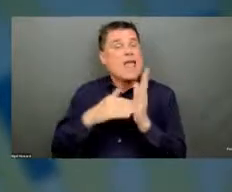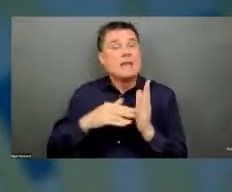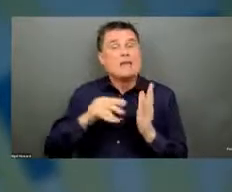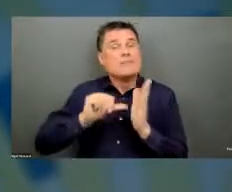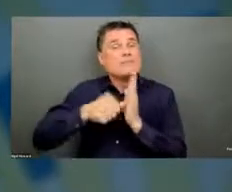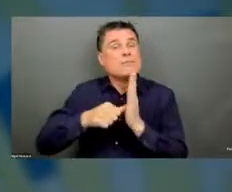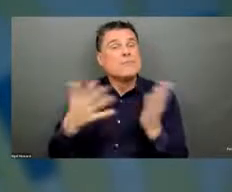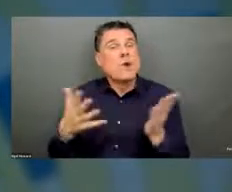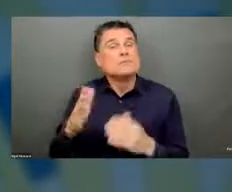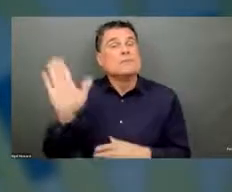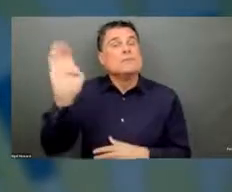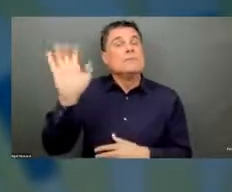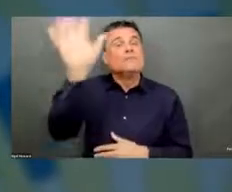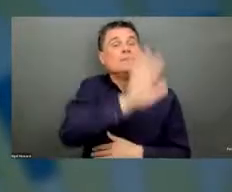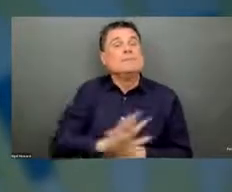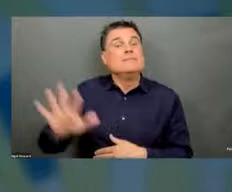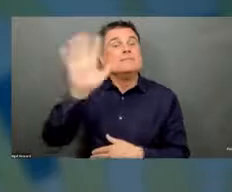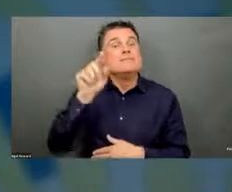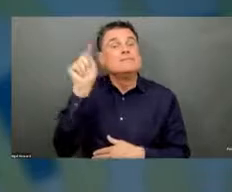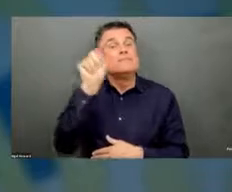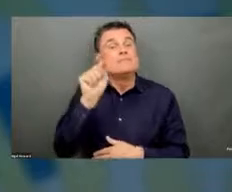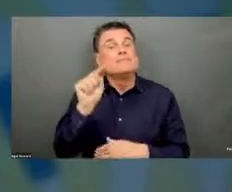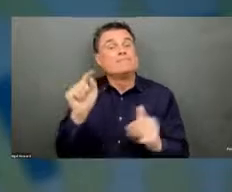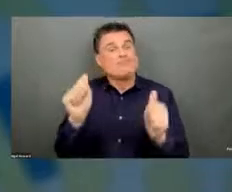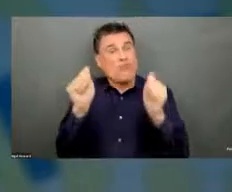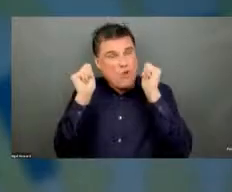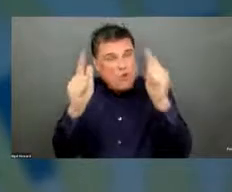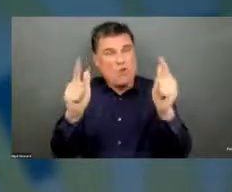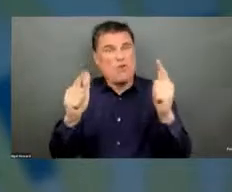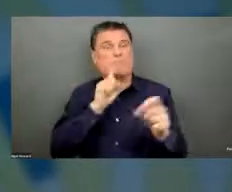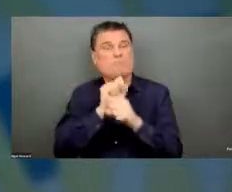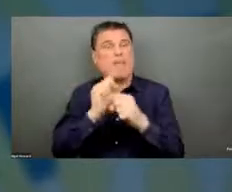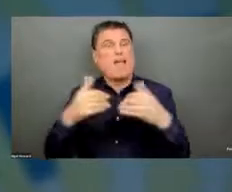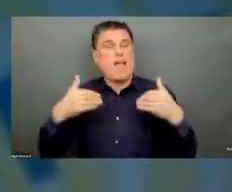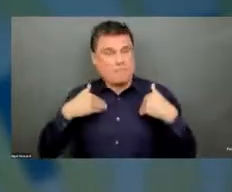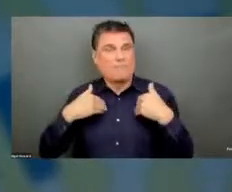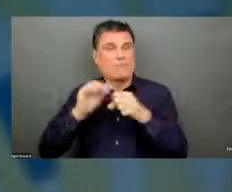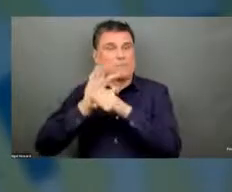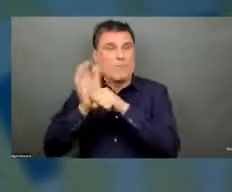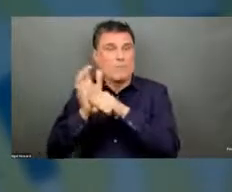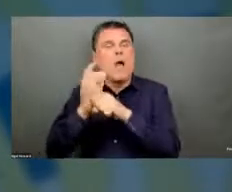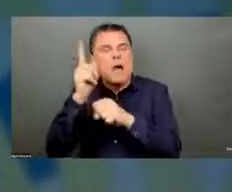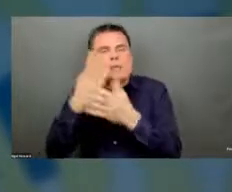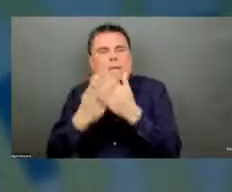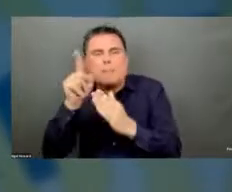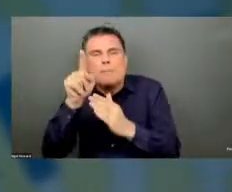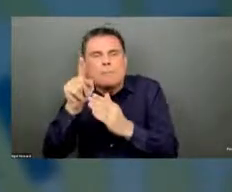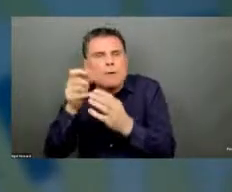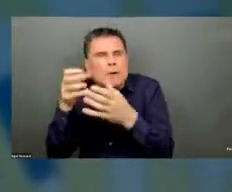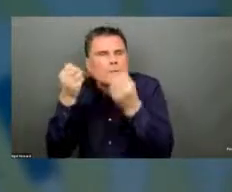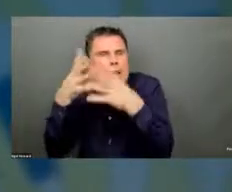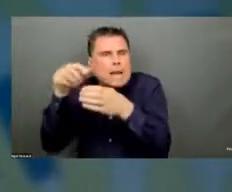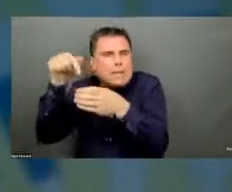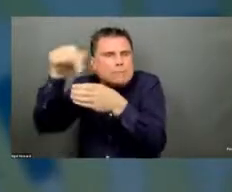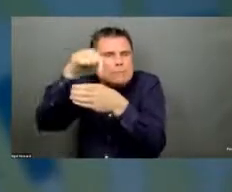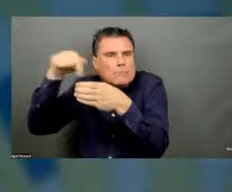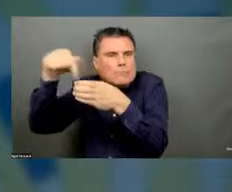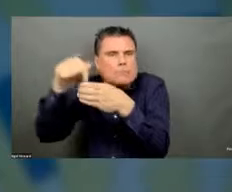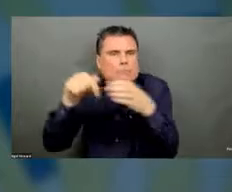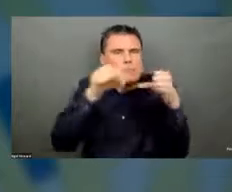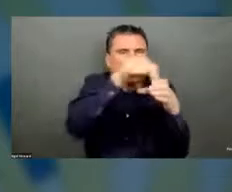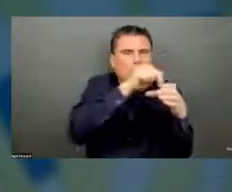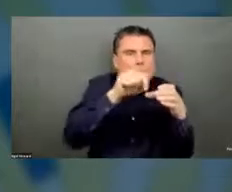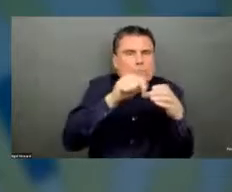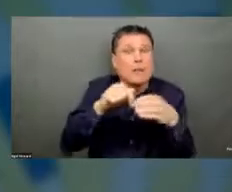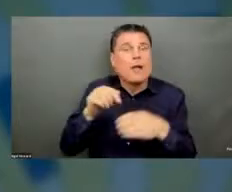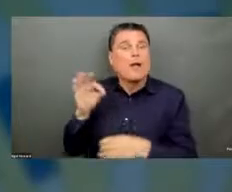areas are dealing with a more difficult situation than others, particularly in the Fraser South area and now in